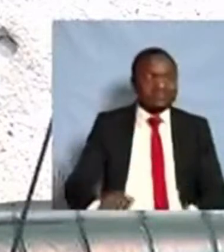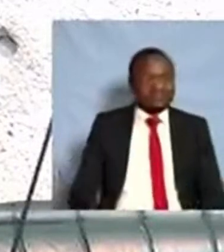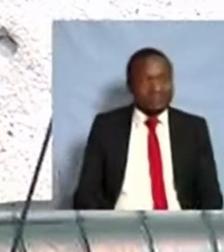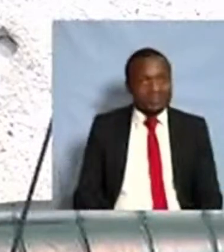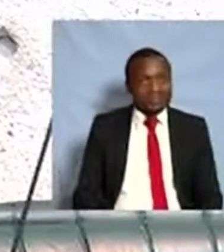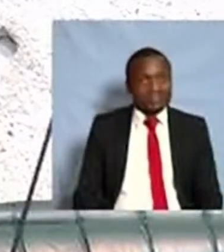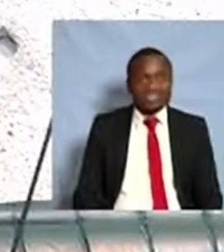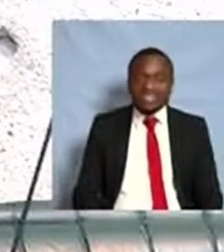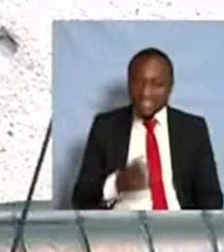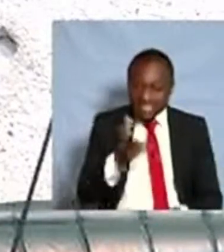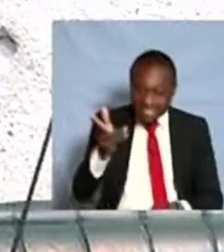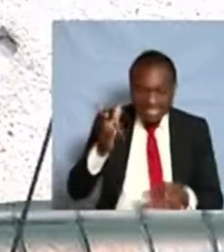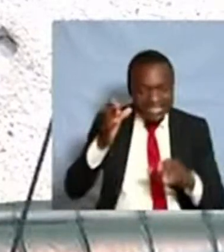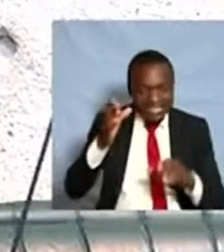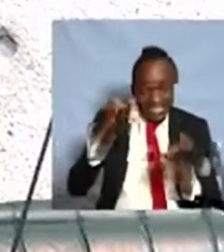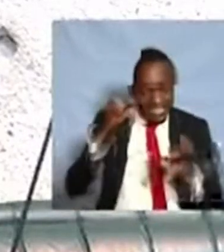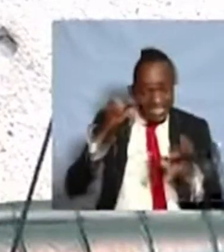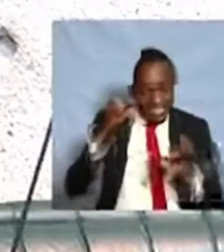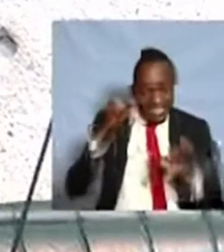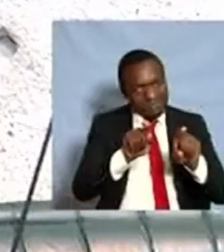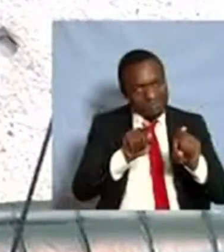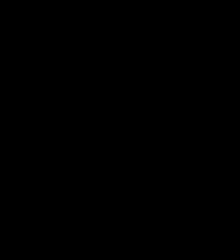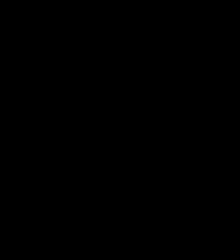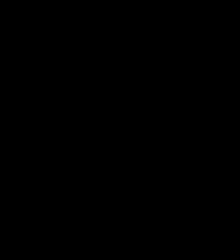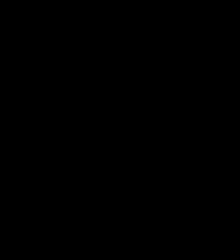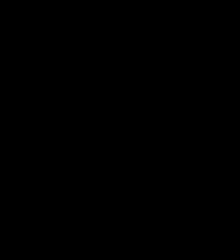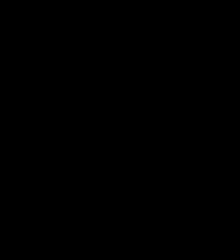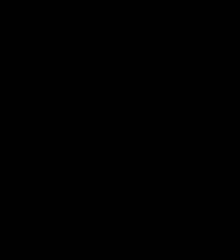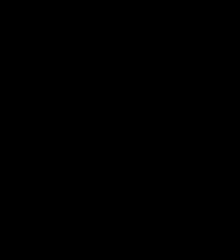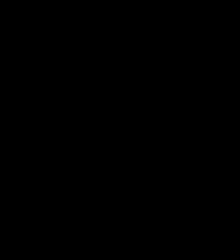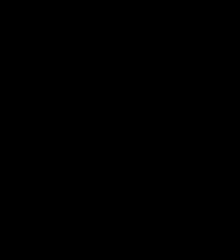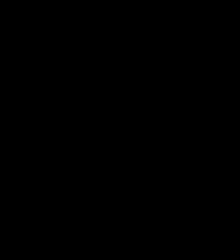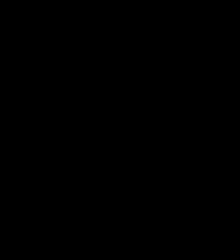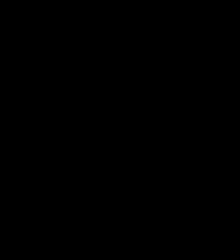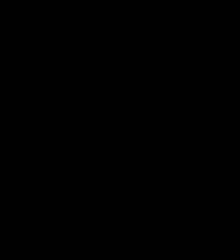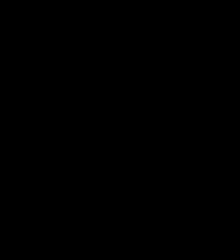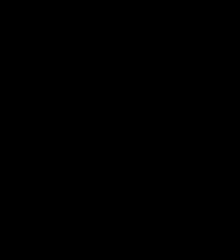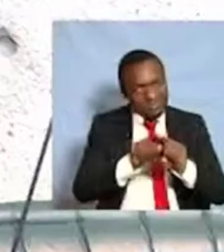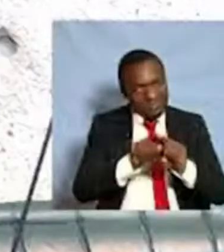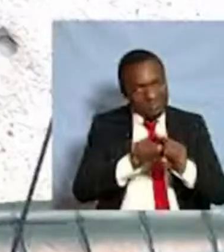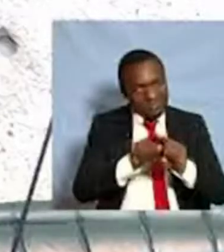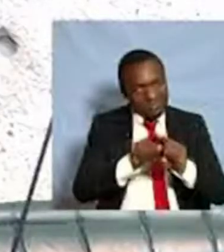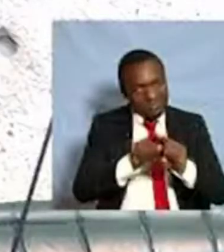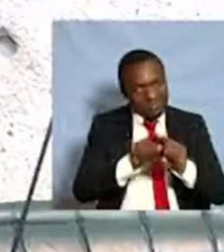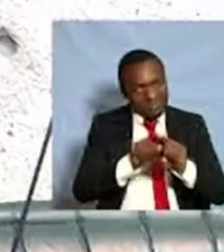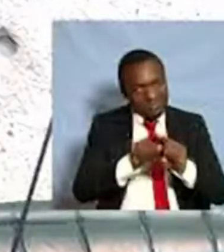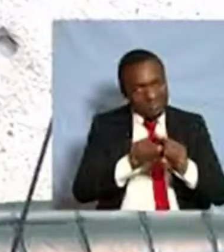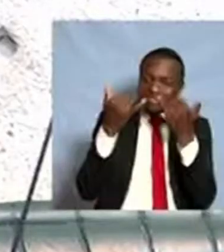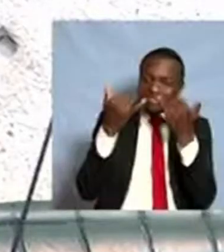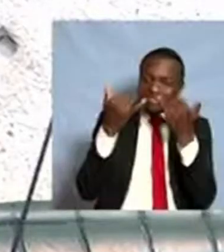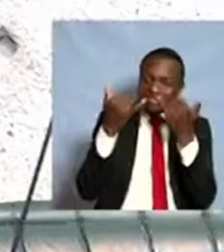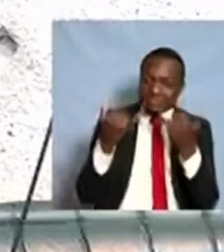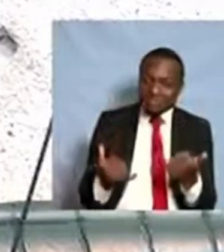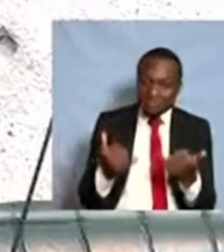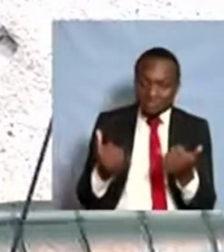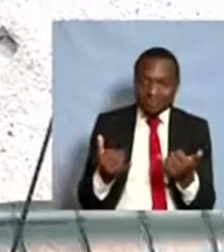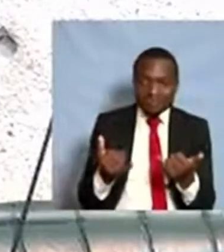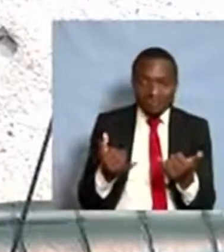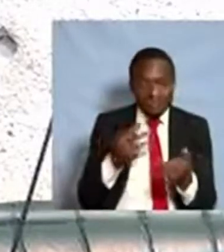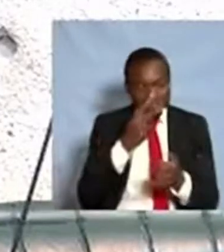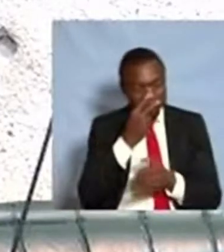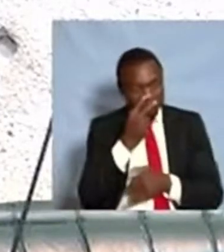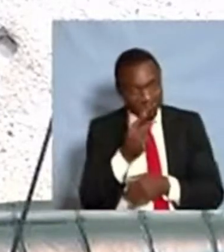has maintained the same stamina he had. Now we are